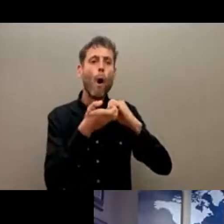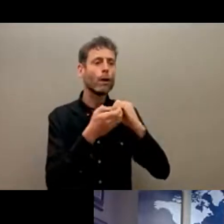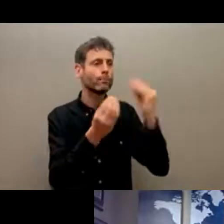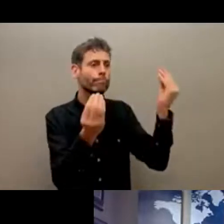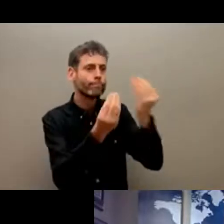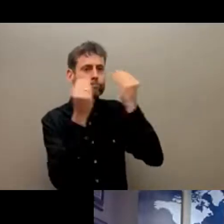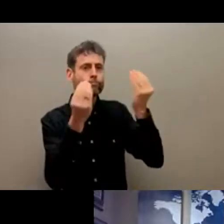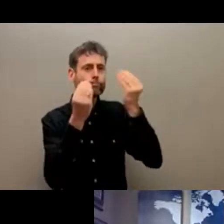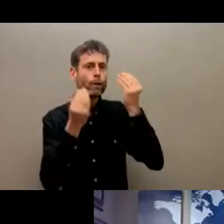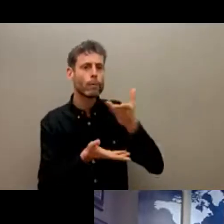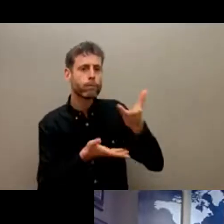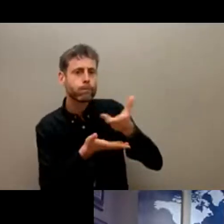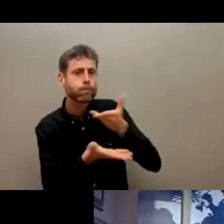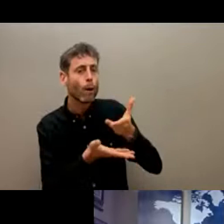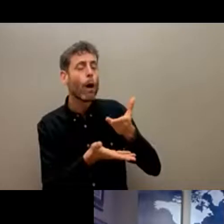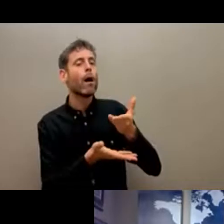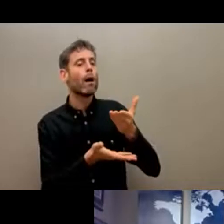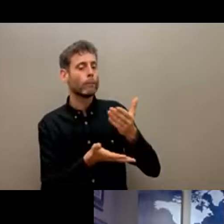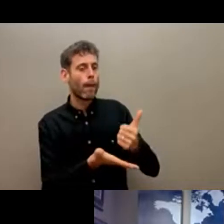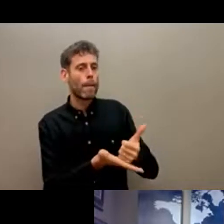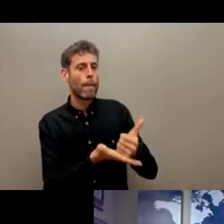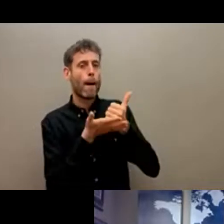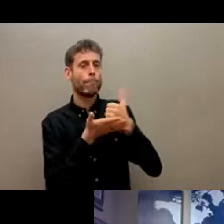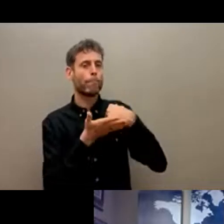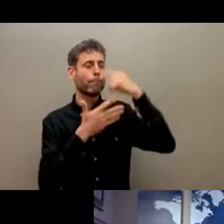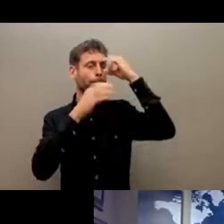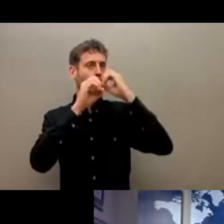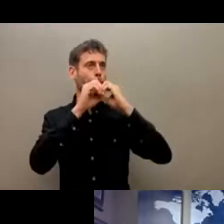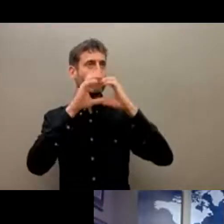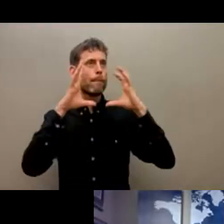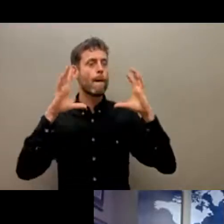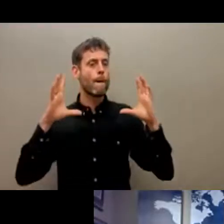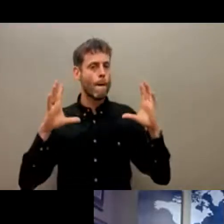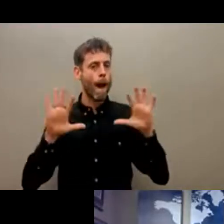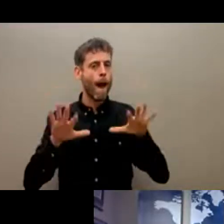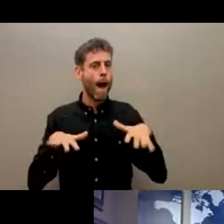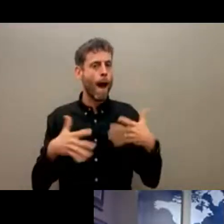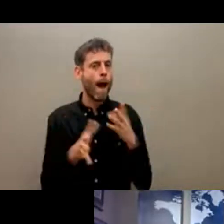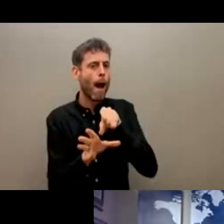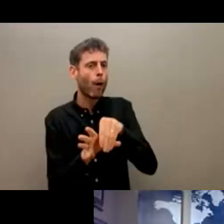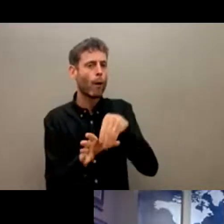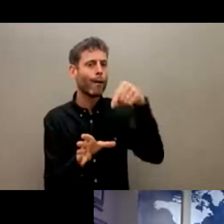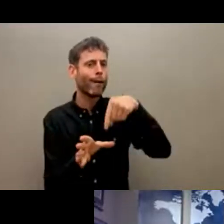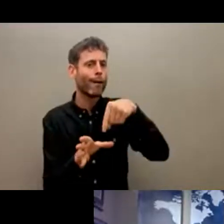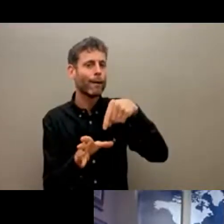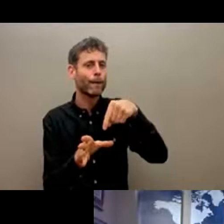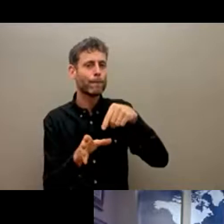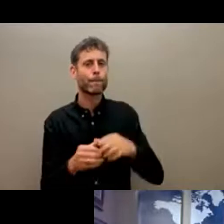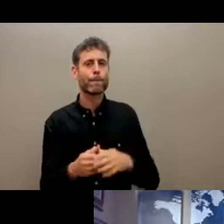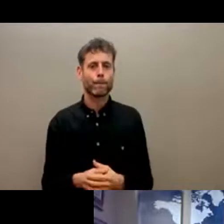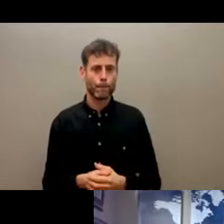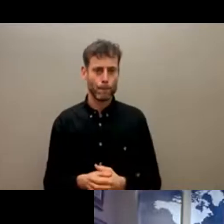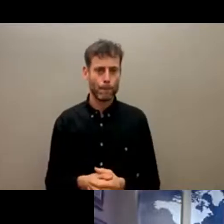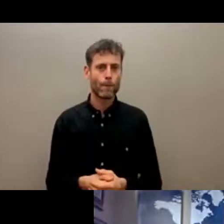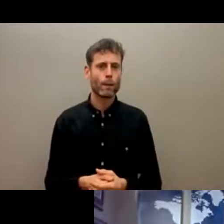really valuable and beneficial to us. And I'd say, in conjunction with our experience